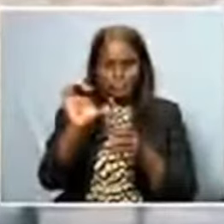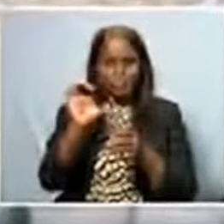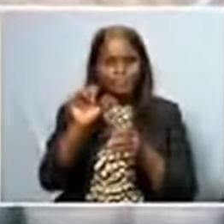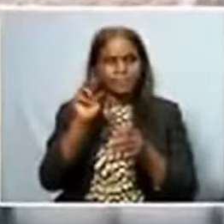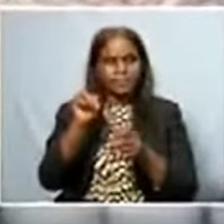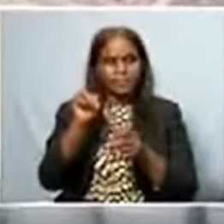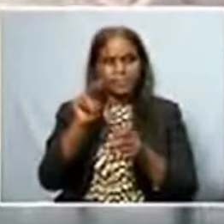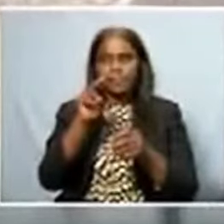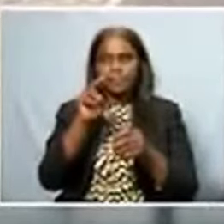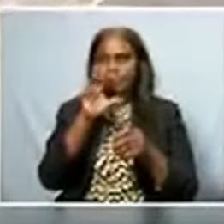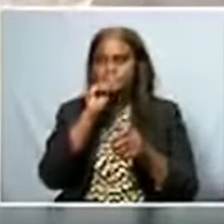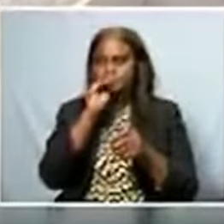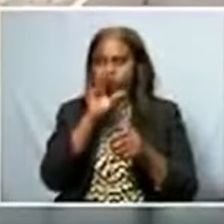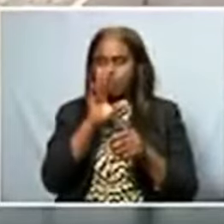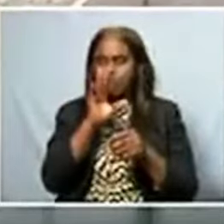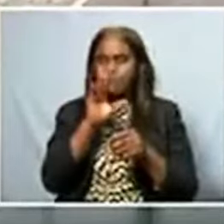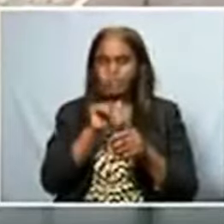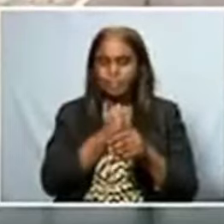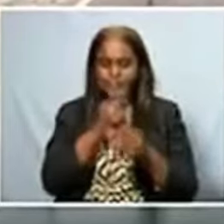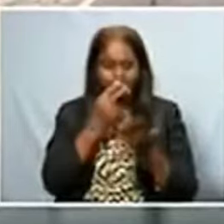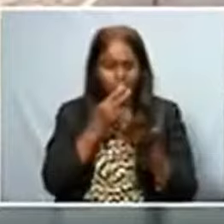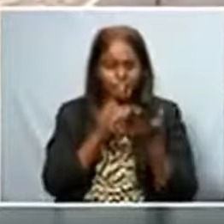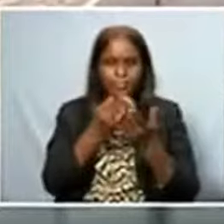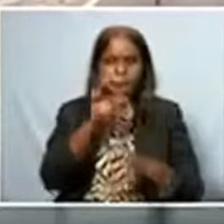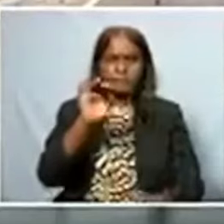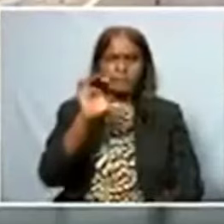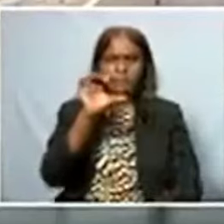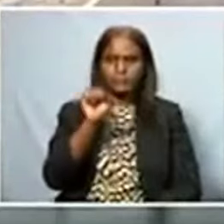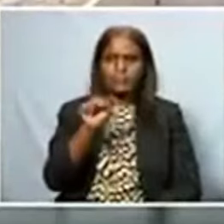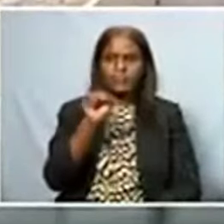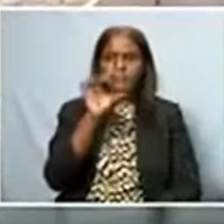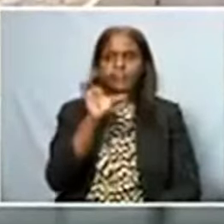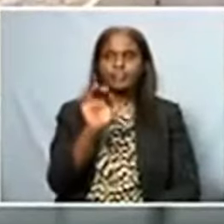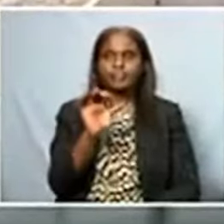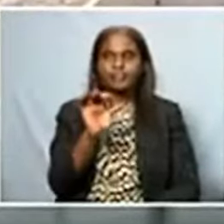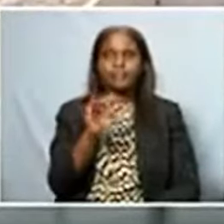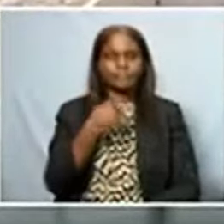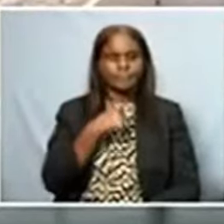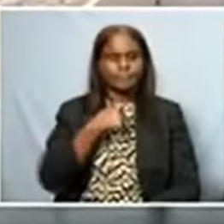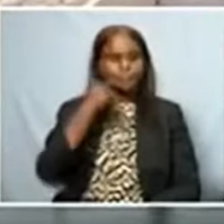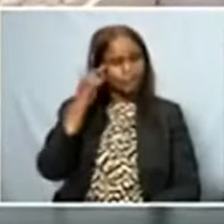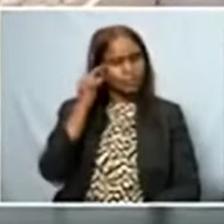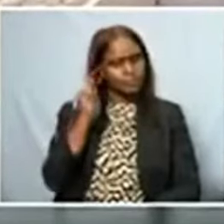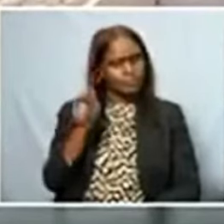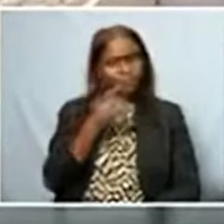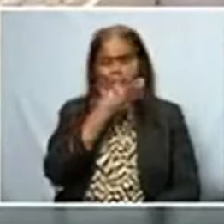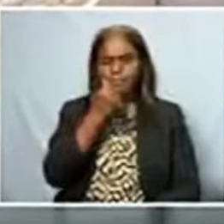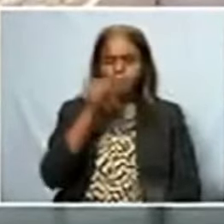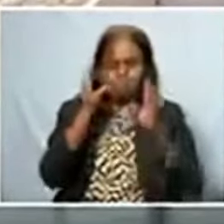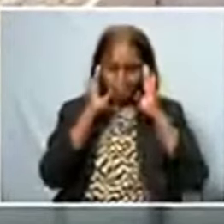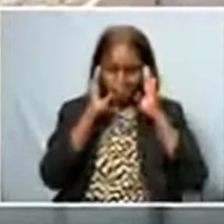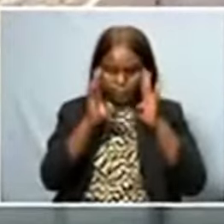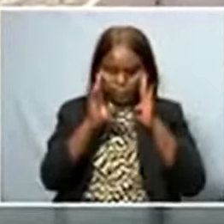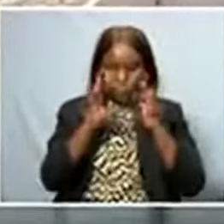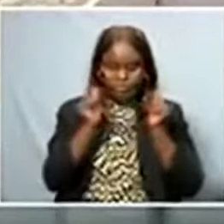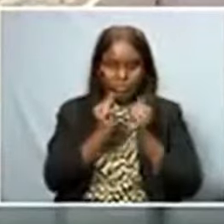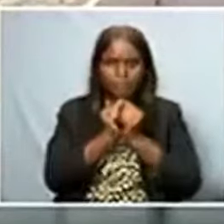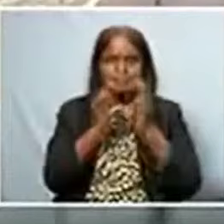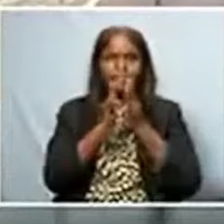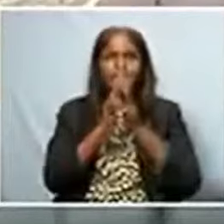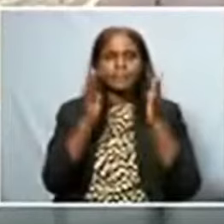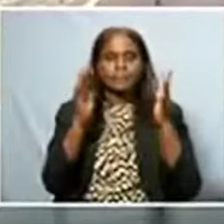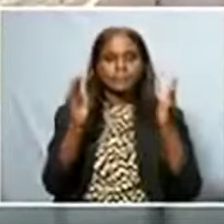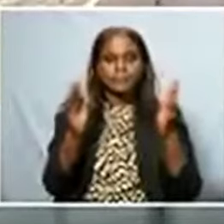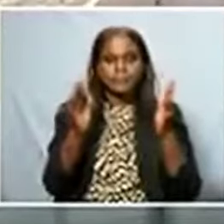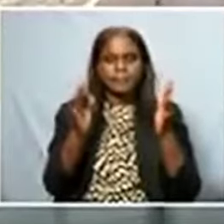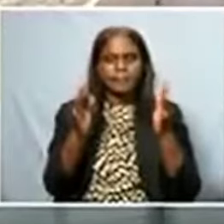Mr. Speaker, when we look at the Civil Service Commission, I think it's a commission dealing with the broadest part